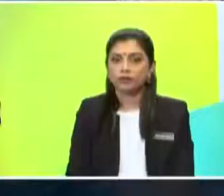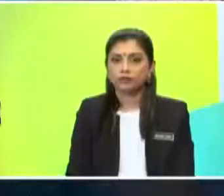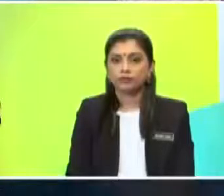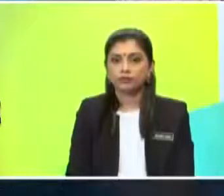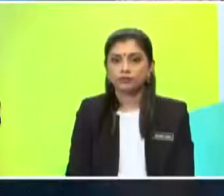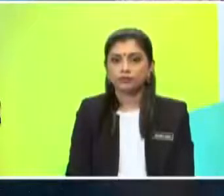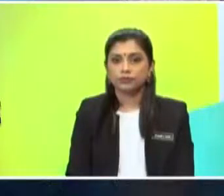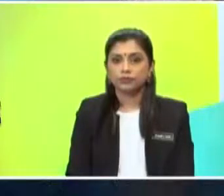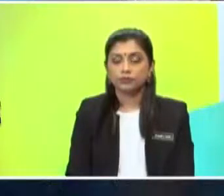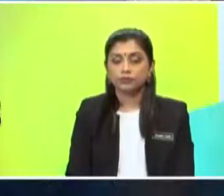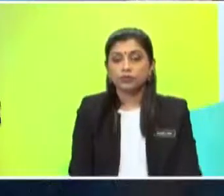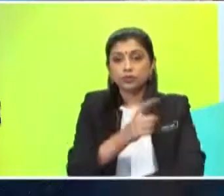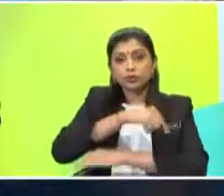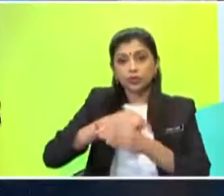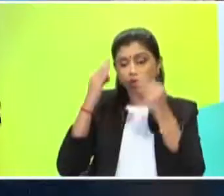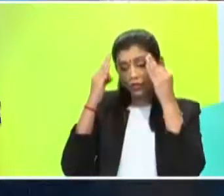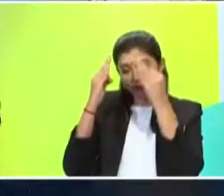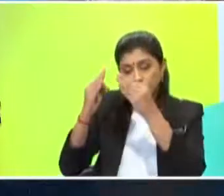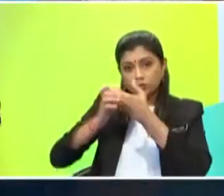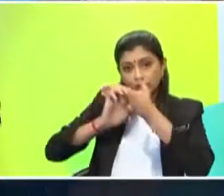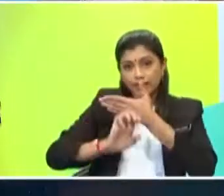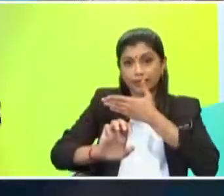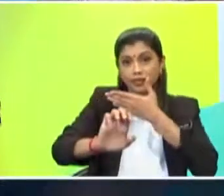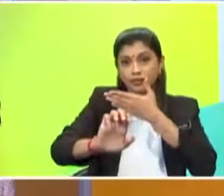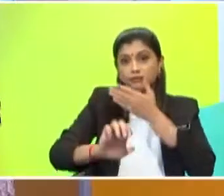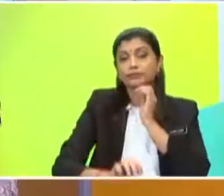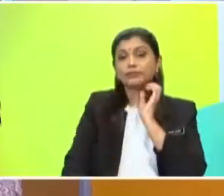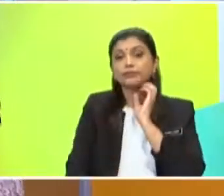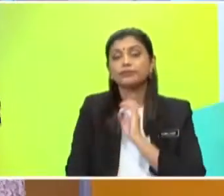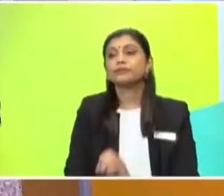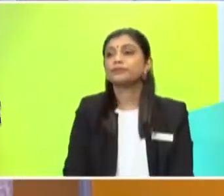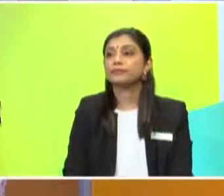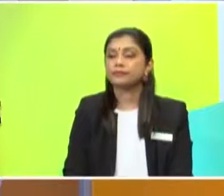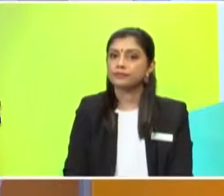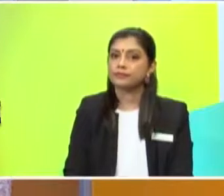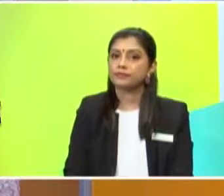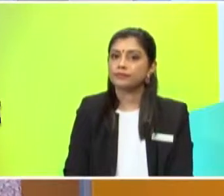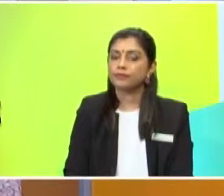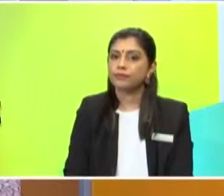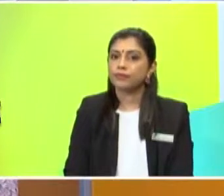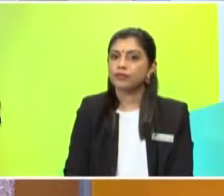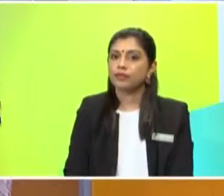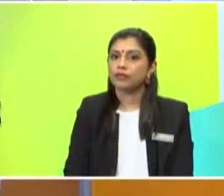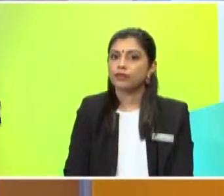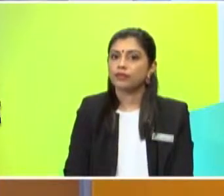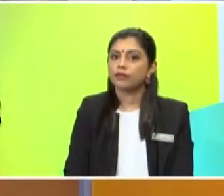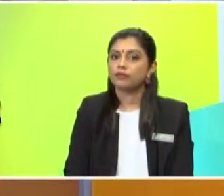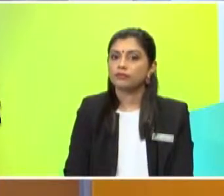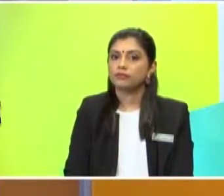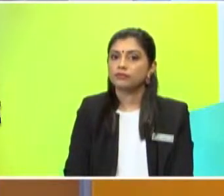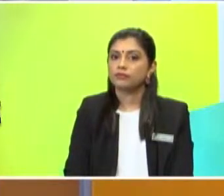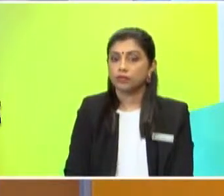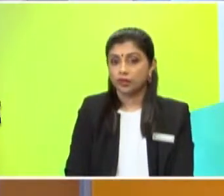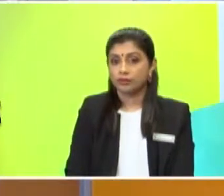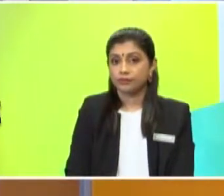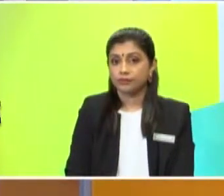email writing, guys. Now, of course, Sean, we have to always remember we can never go wrong, inshallah, with our mom, mix or